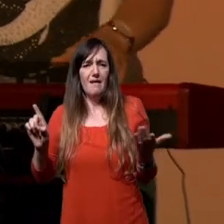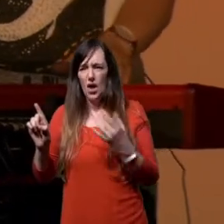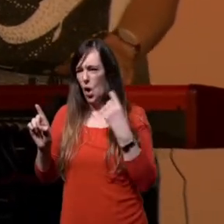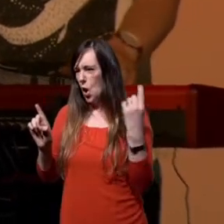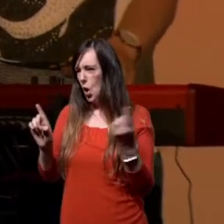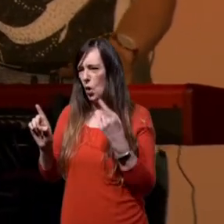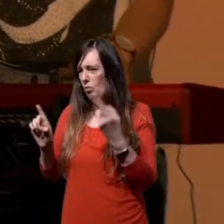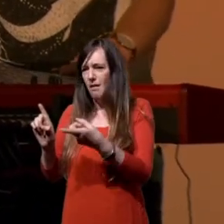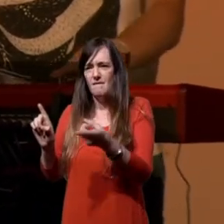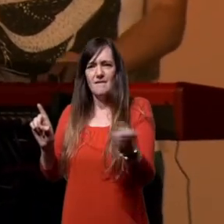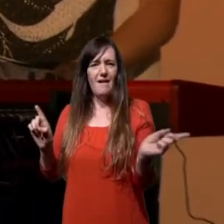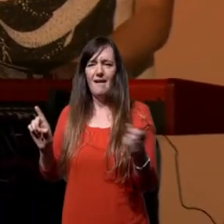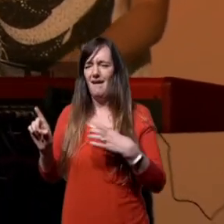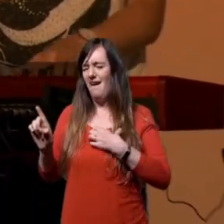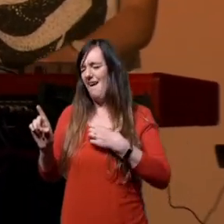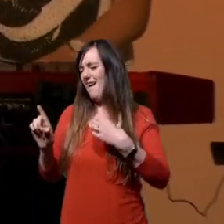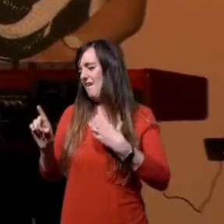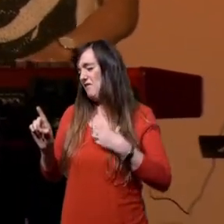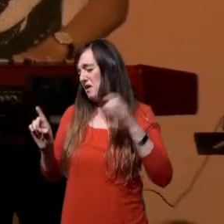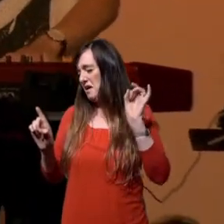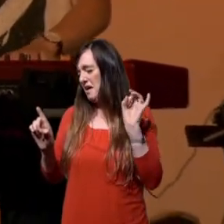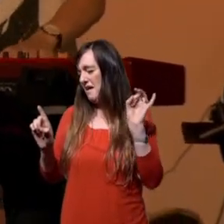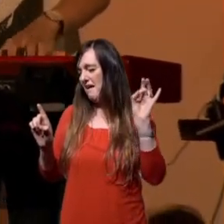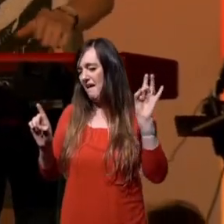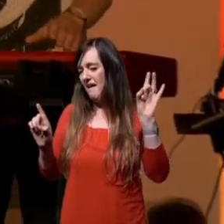fear? Whom then shall I